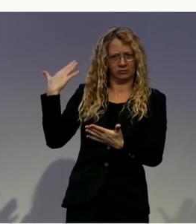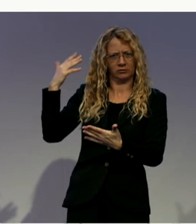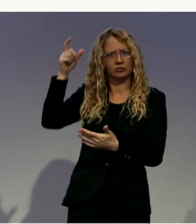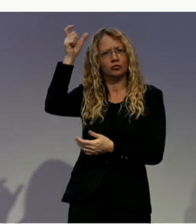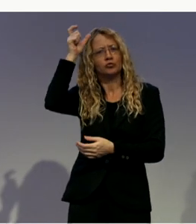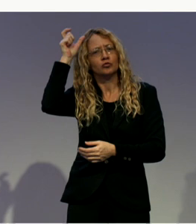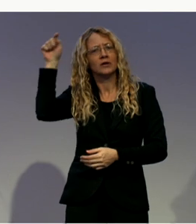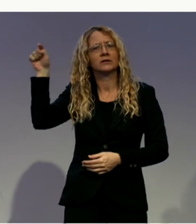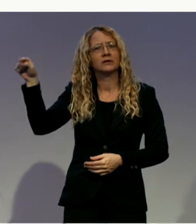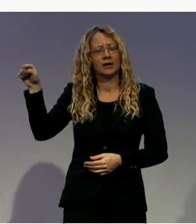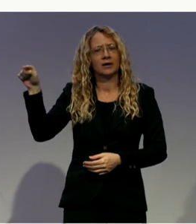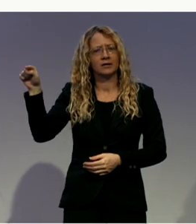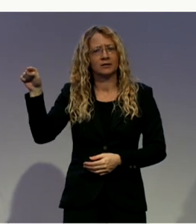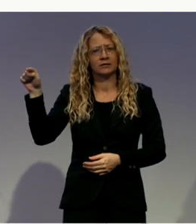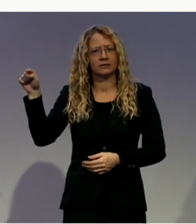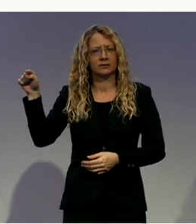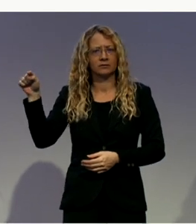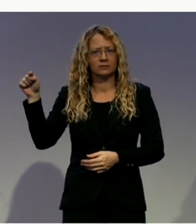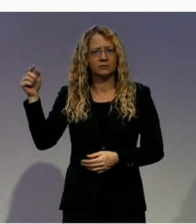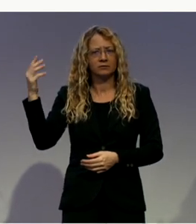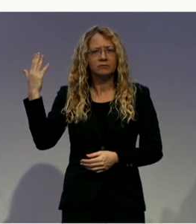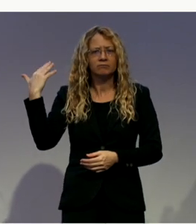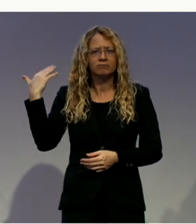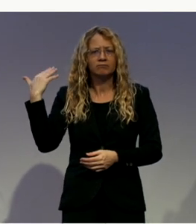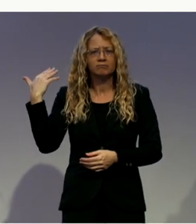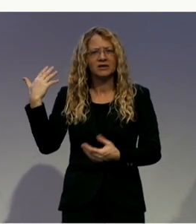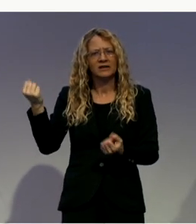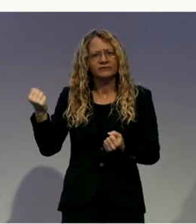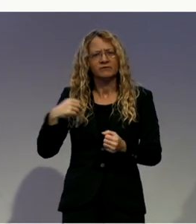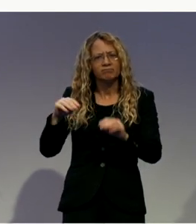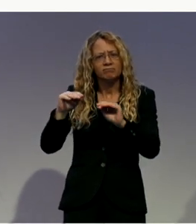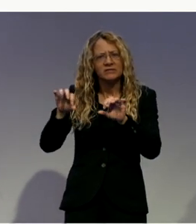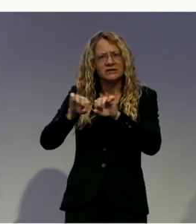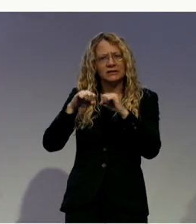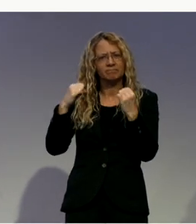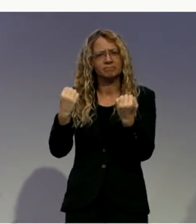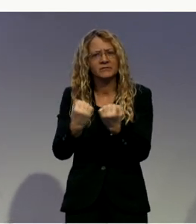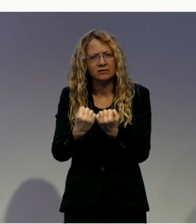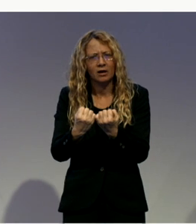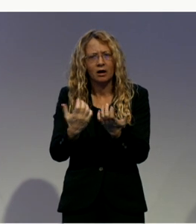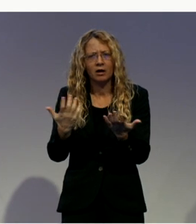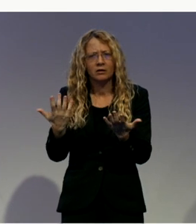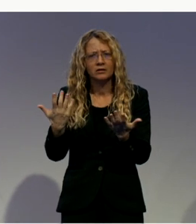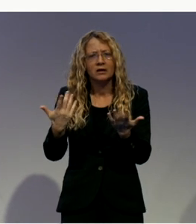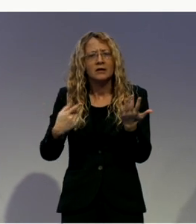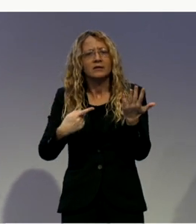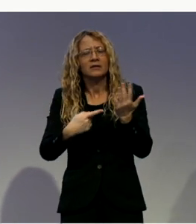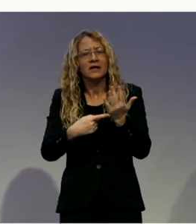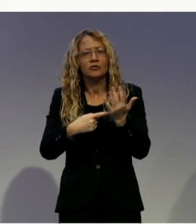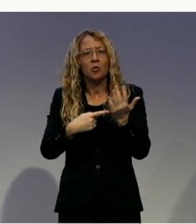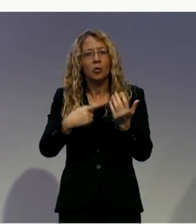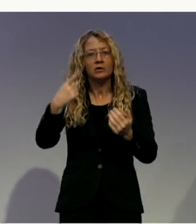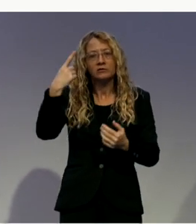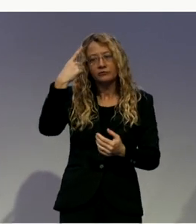for Lives Without Barriers. This was an inspiration from Zero Project, so we invited lots of